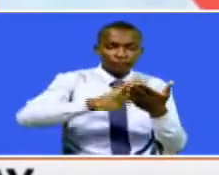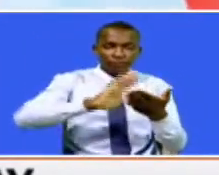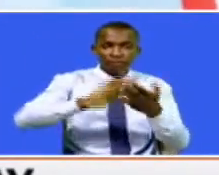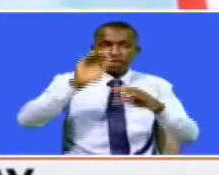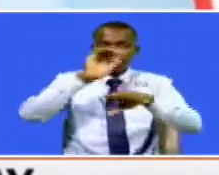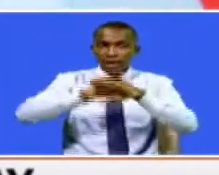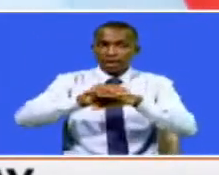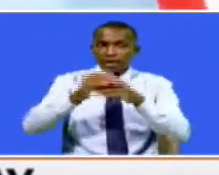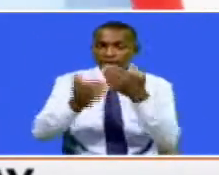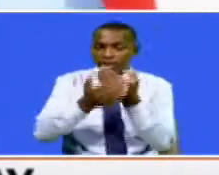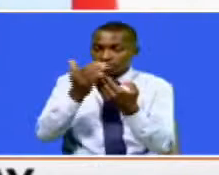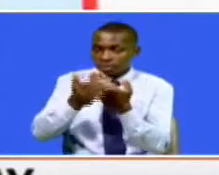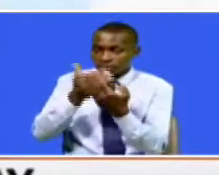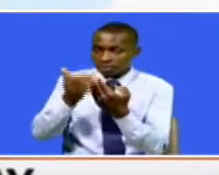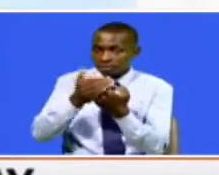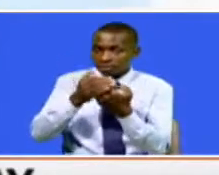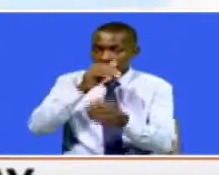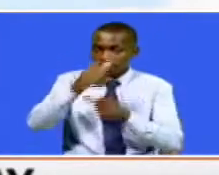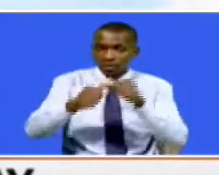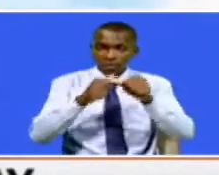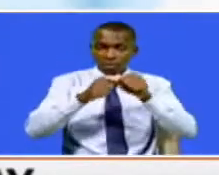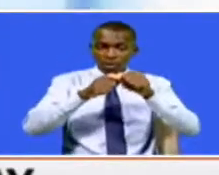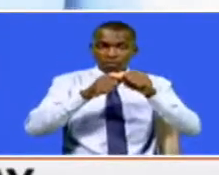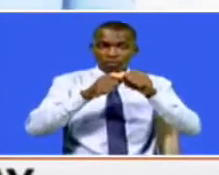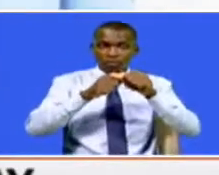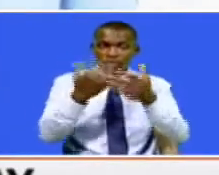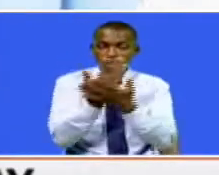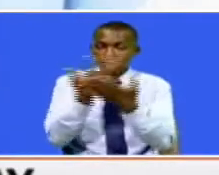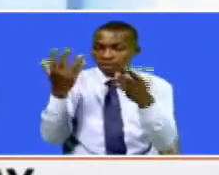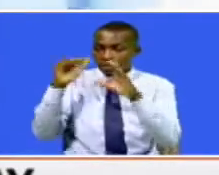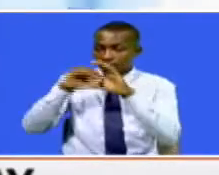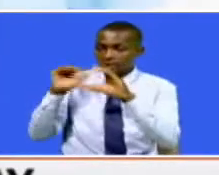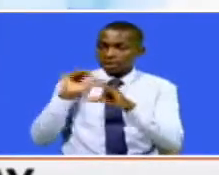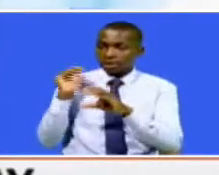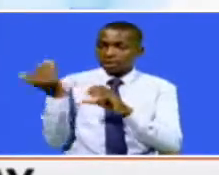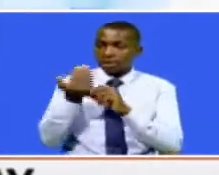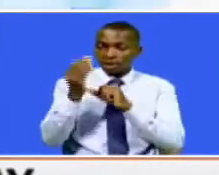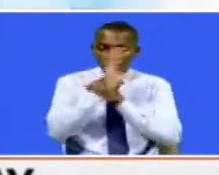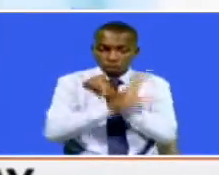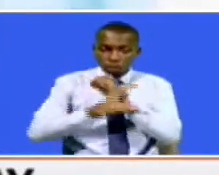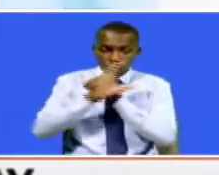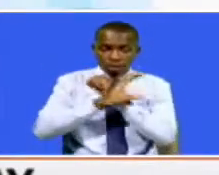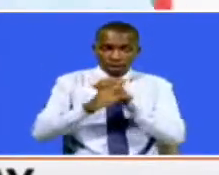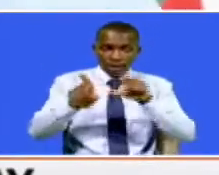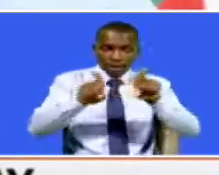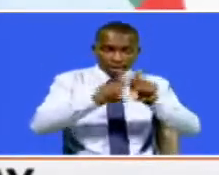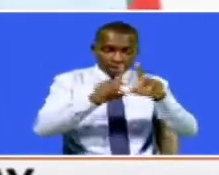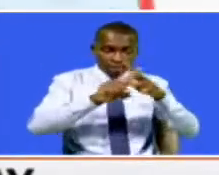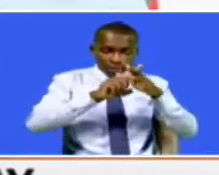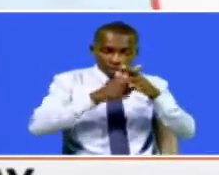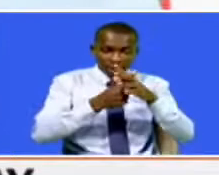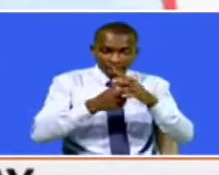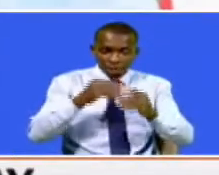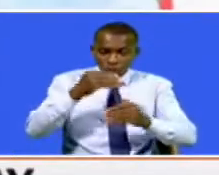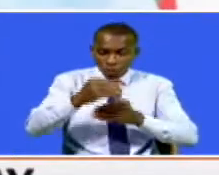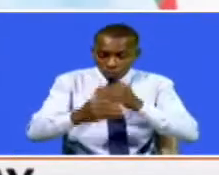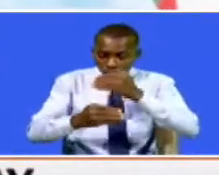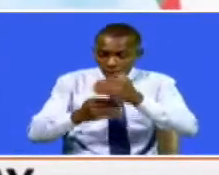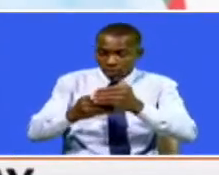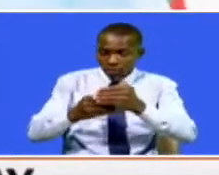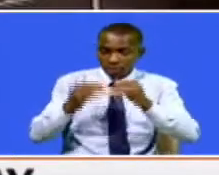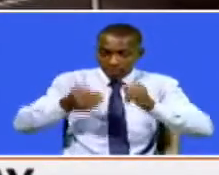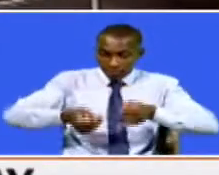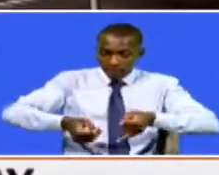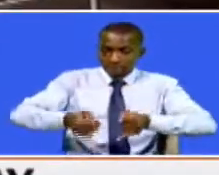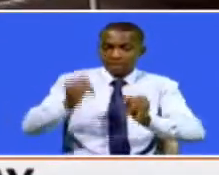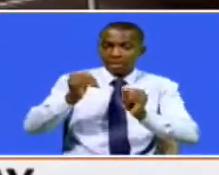of the affairs of our country and begin the process of implementing the